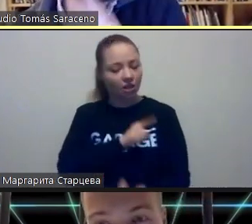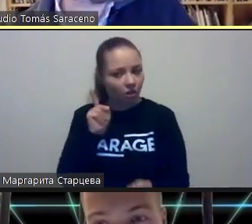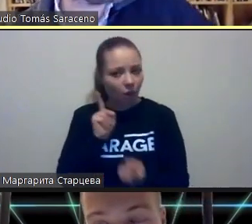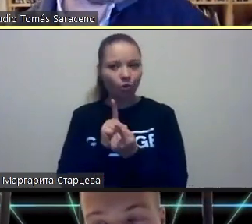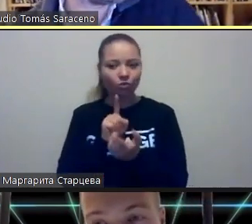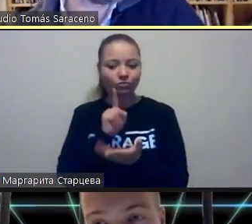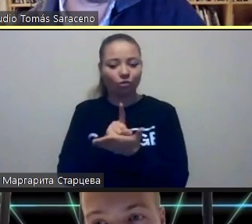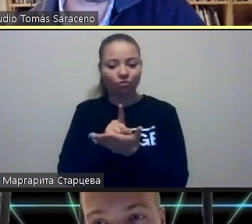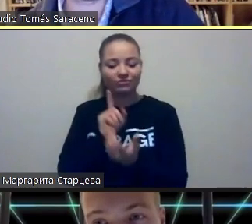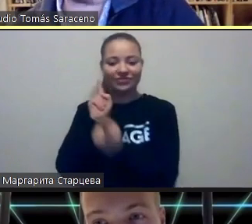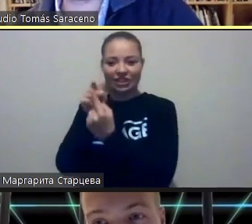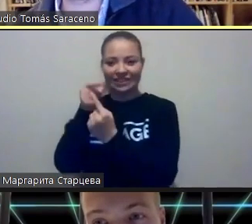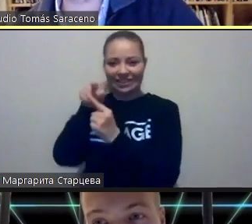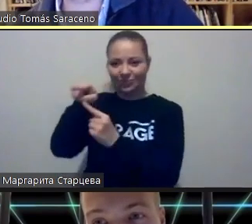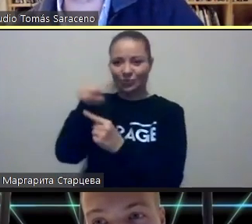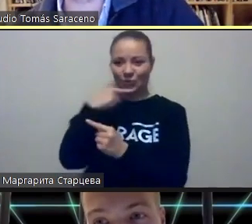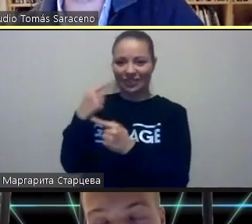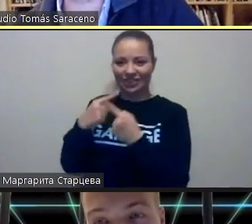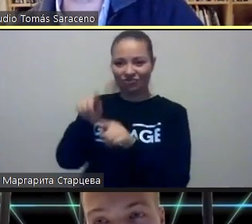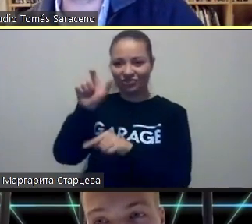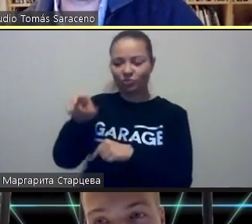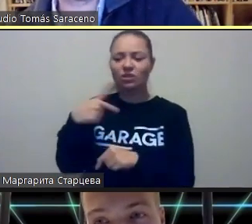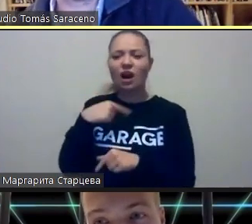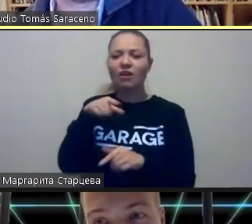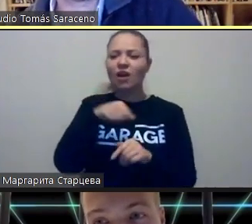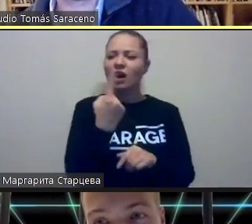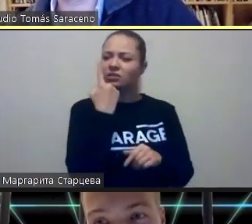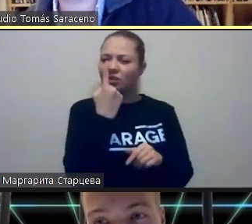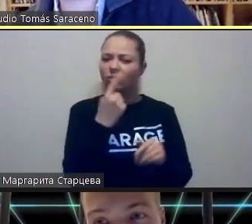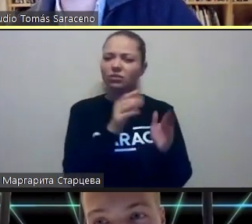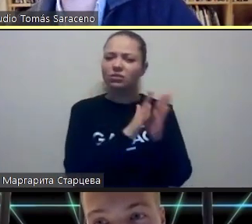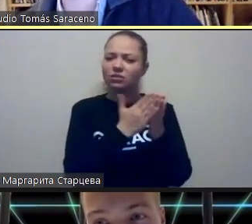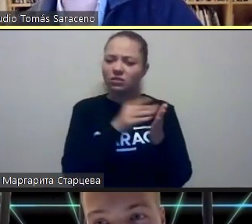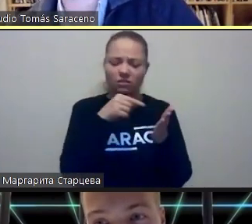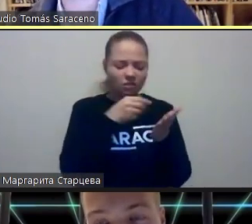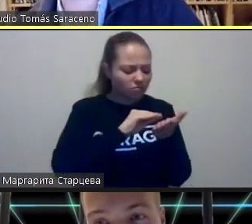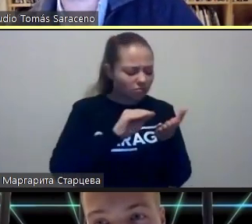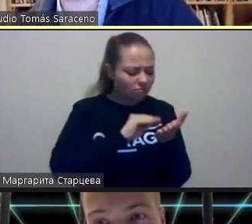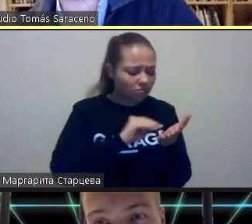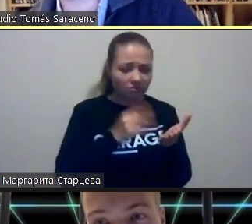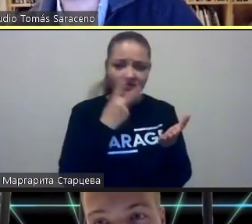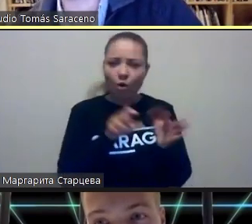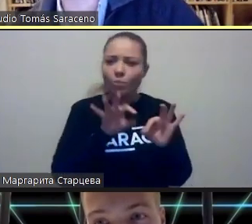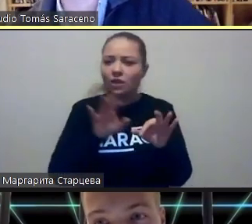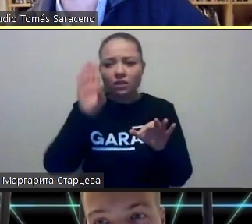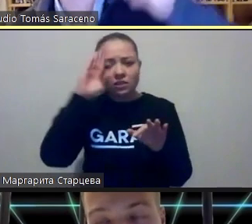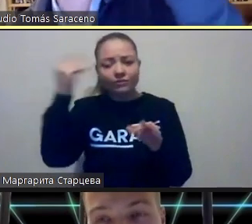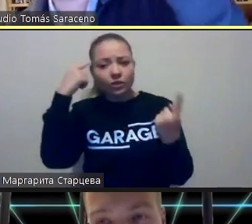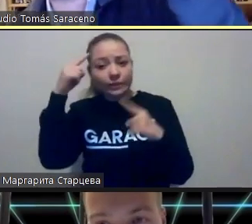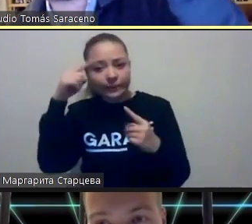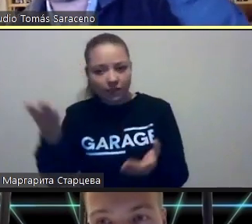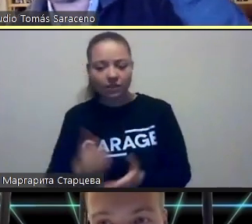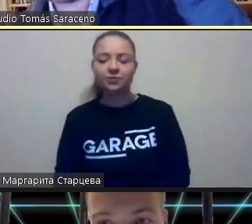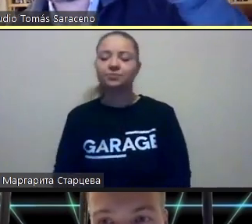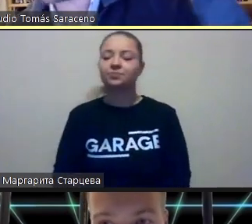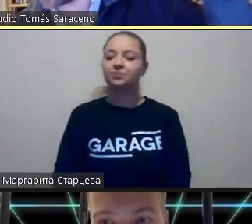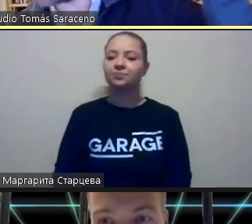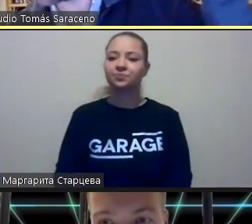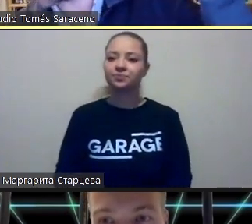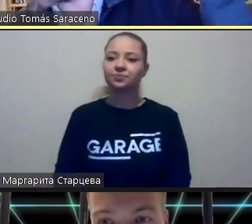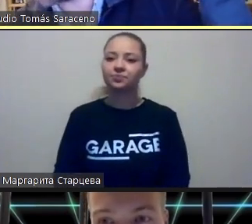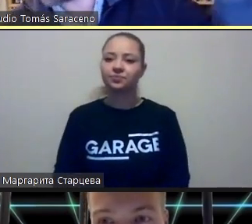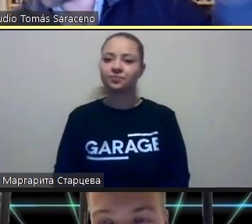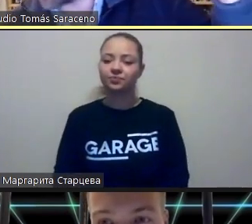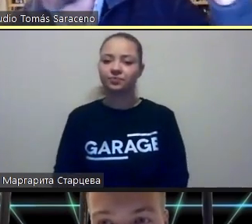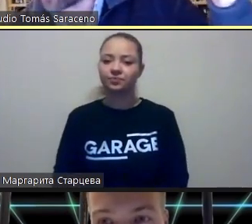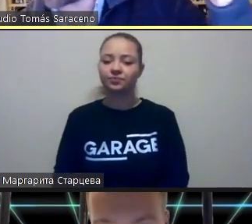good inventor that all Russians are, he said he might have a gas which is non-flammable, because